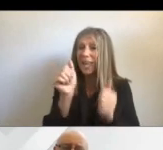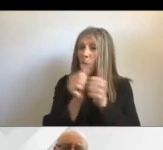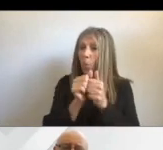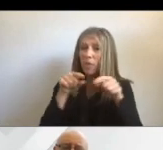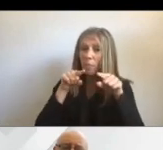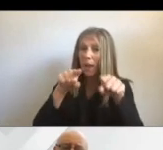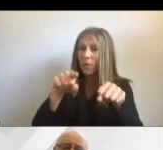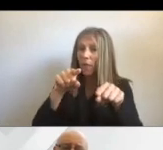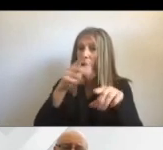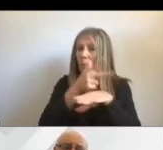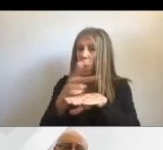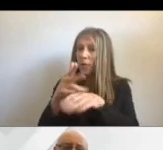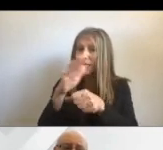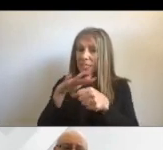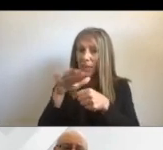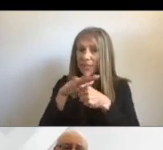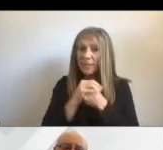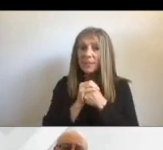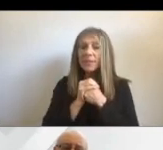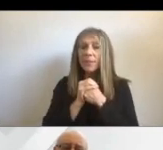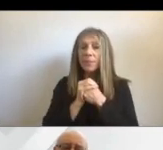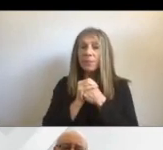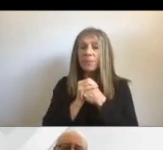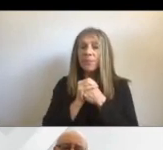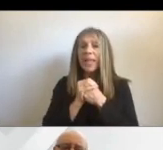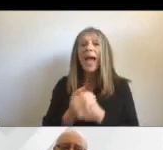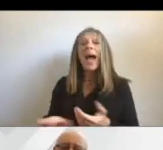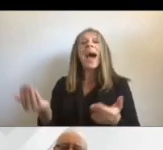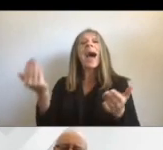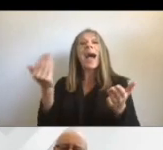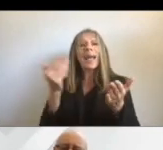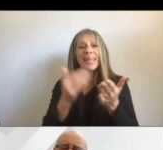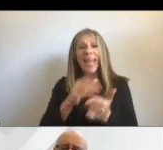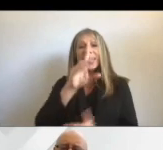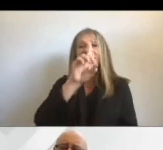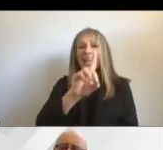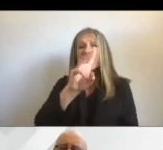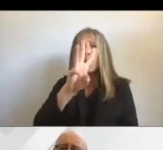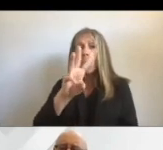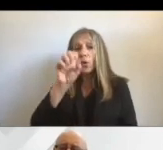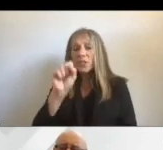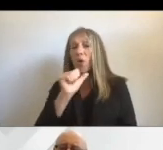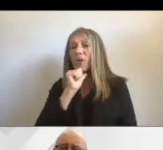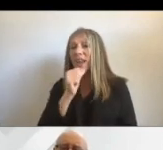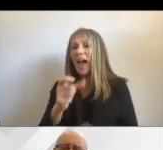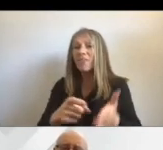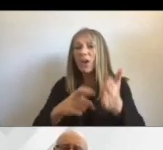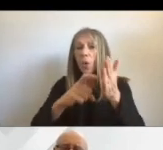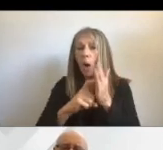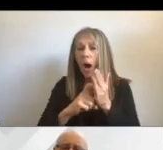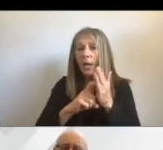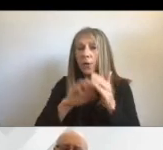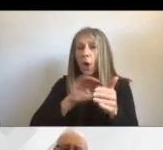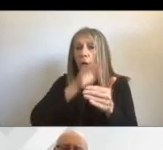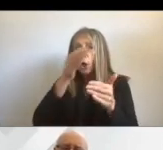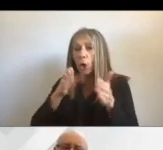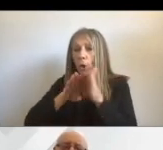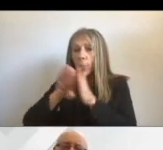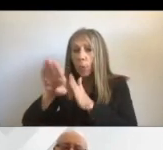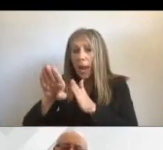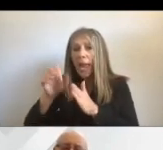space. Detectable warning surfaces are not required on curb ramps and blended transitions used exclusively to